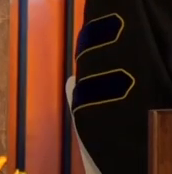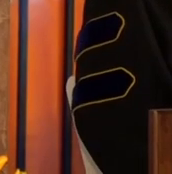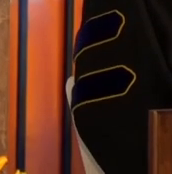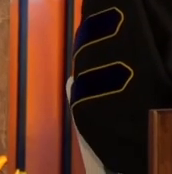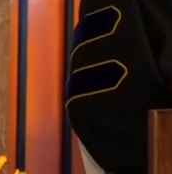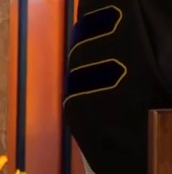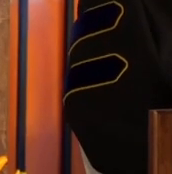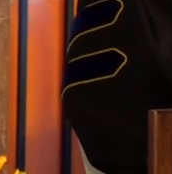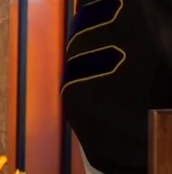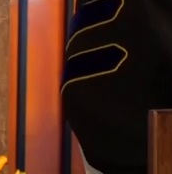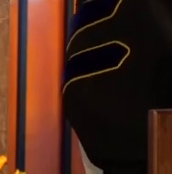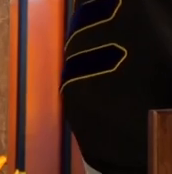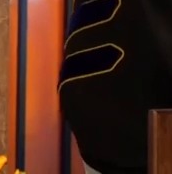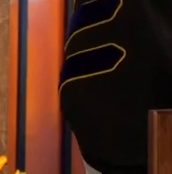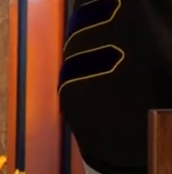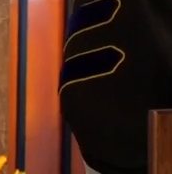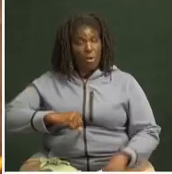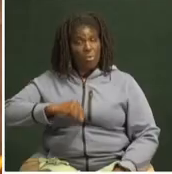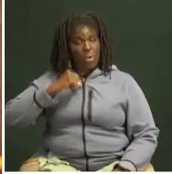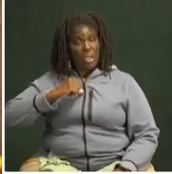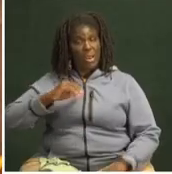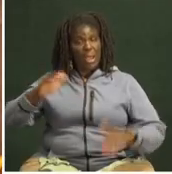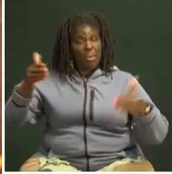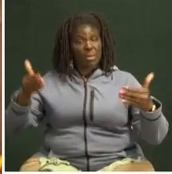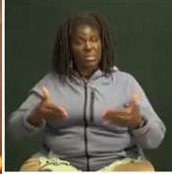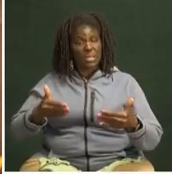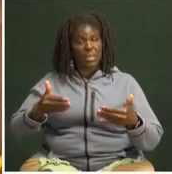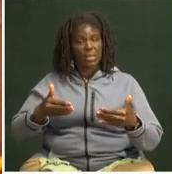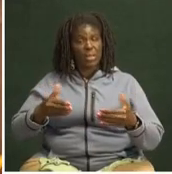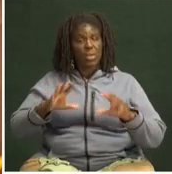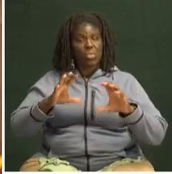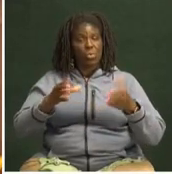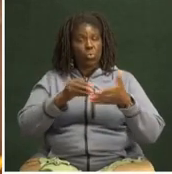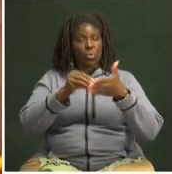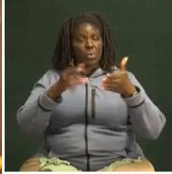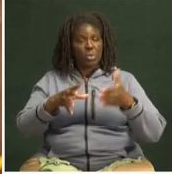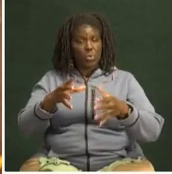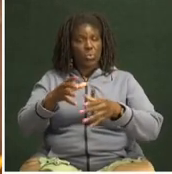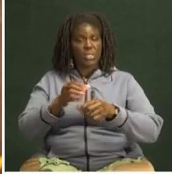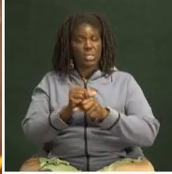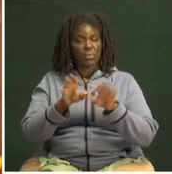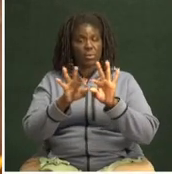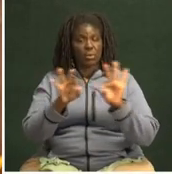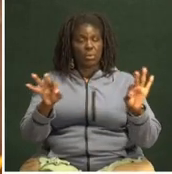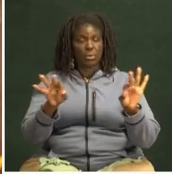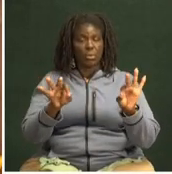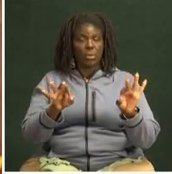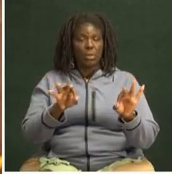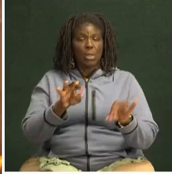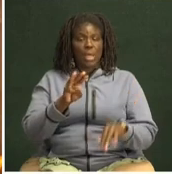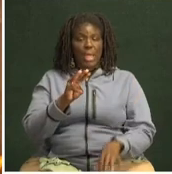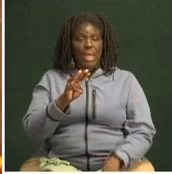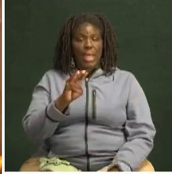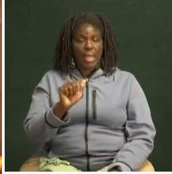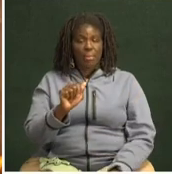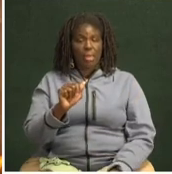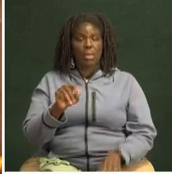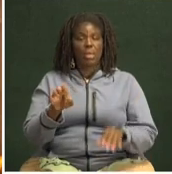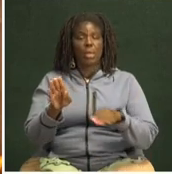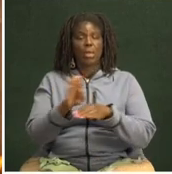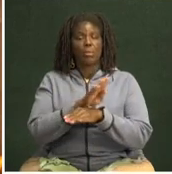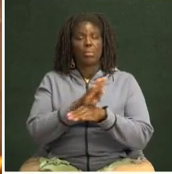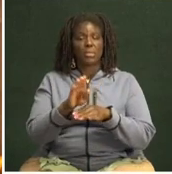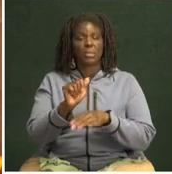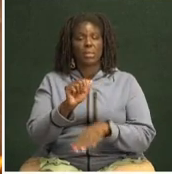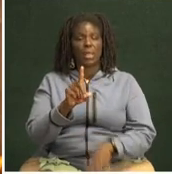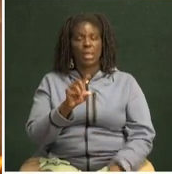It is now with great pride that I present this group of students receiving the degree of Master of Business